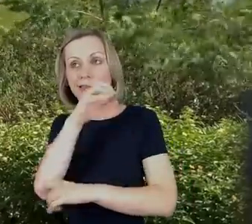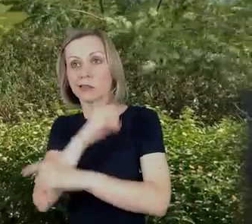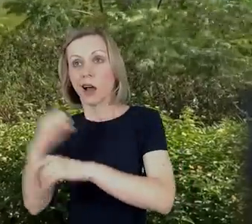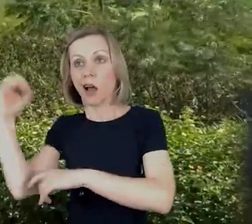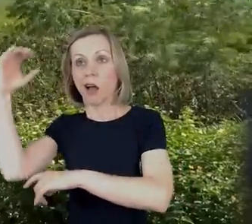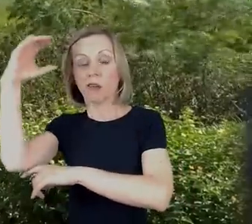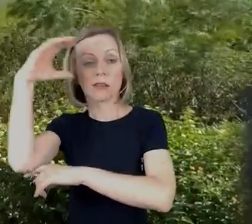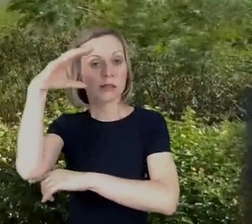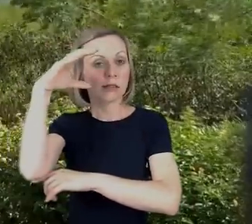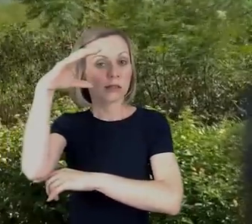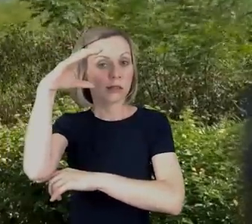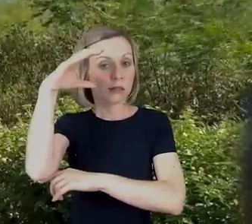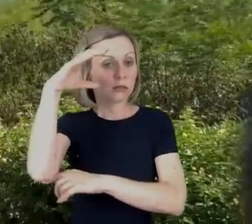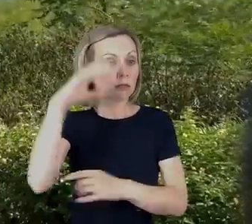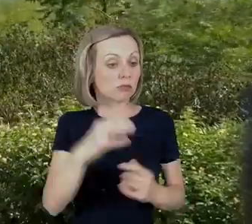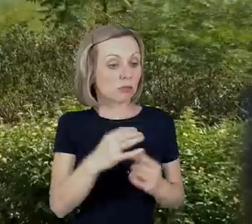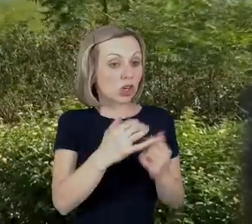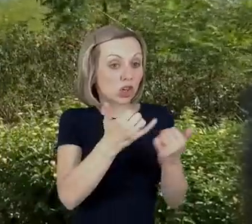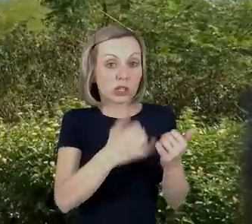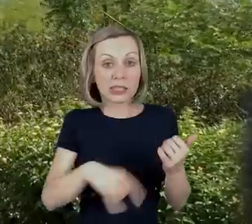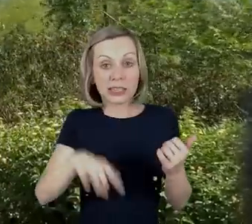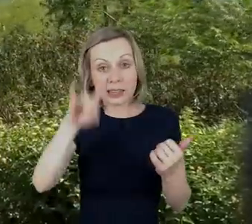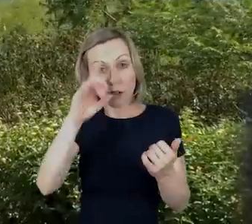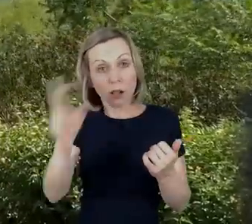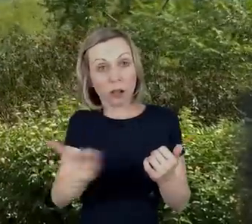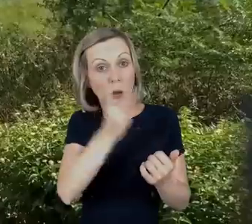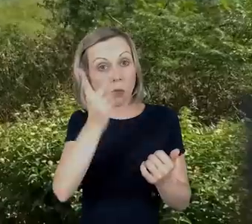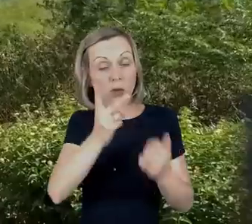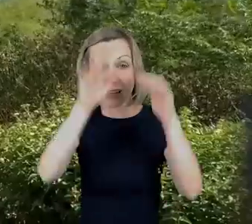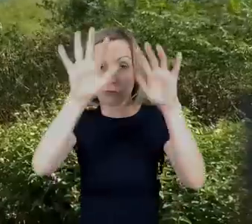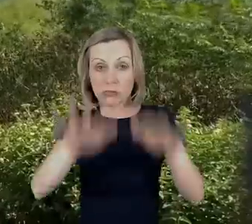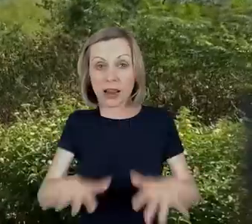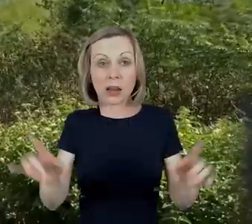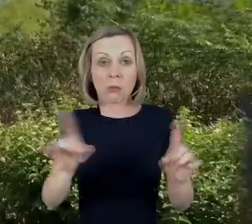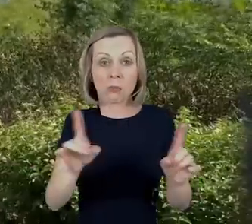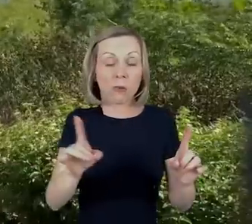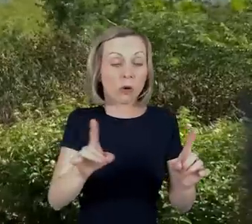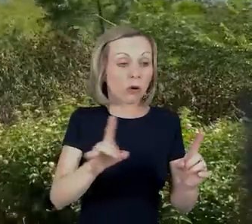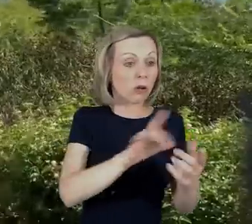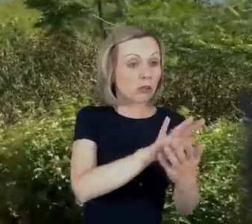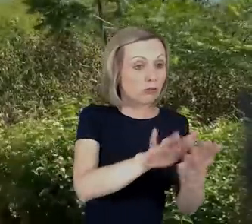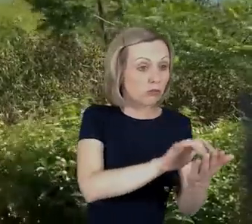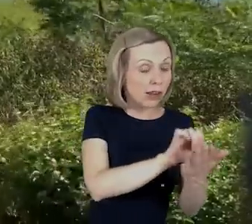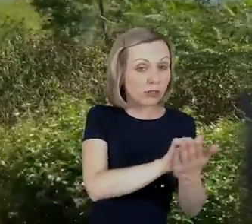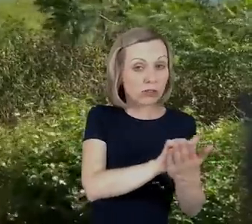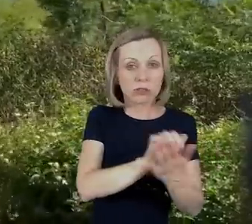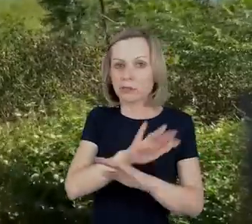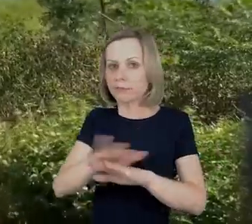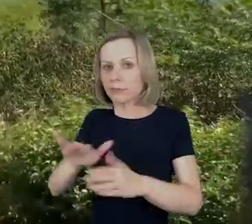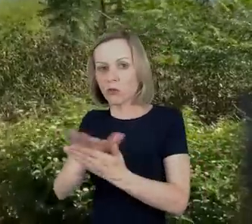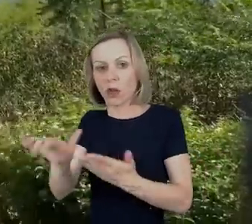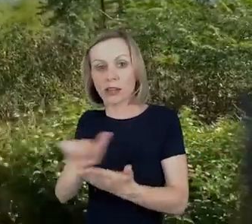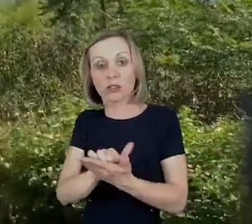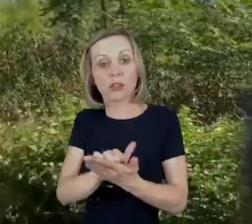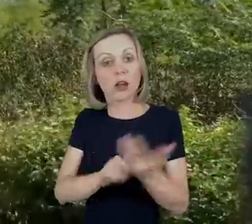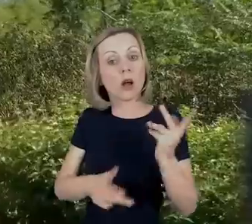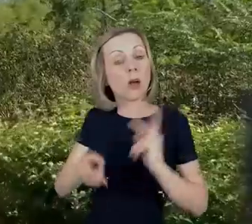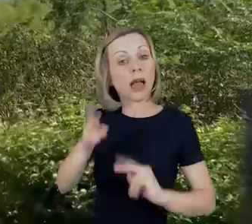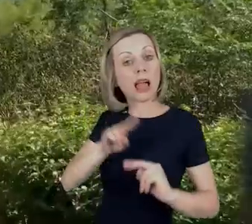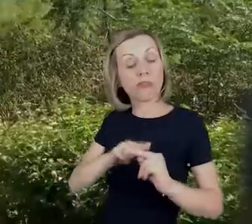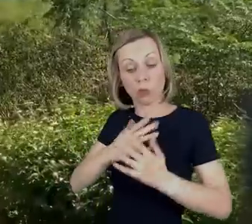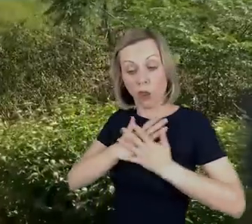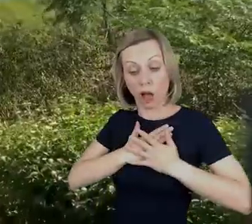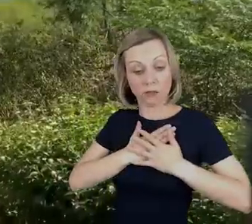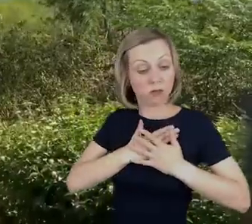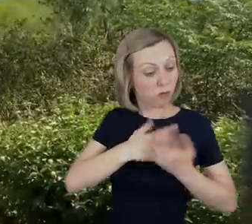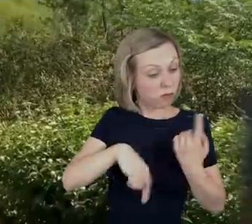sun rise on the evil and on the good, and sends rain on the righteous and on the unrighteous. For if you